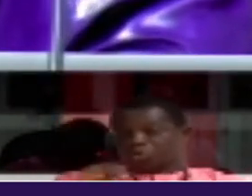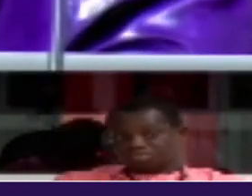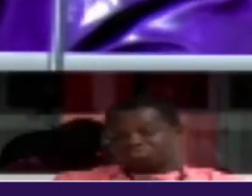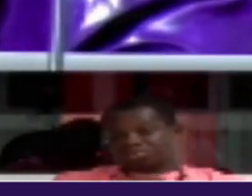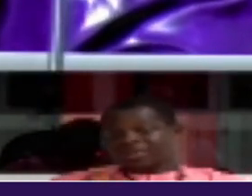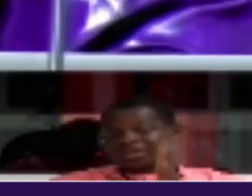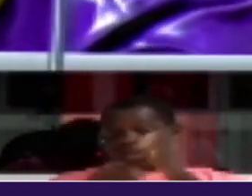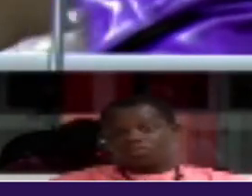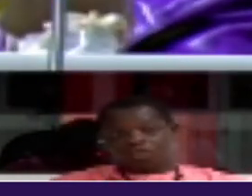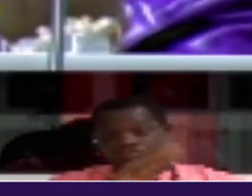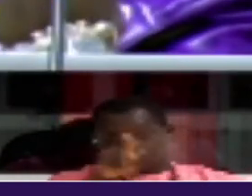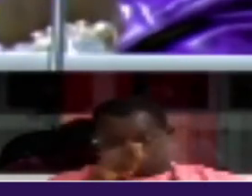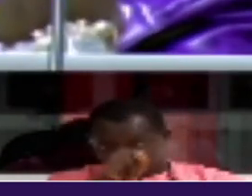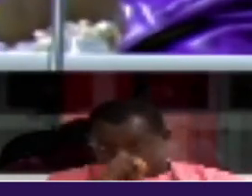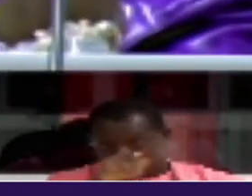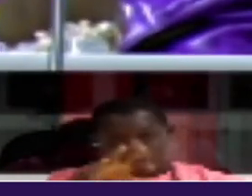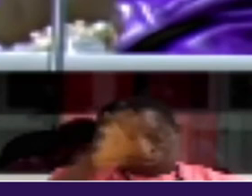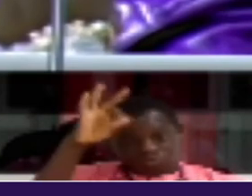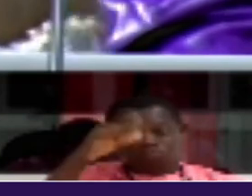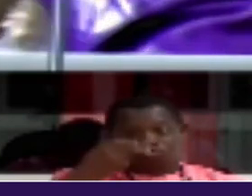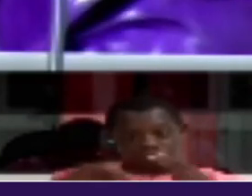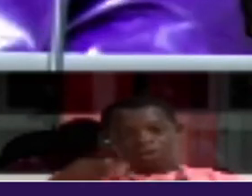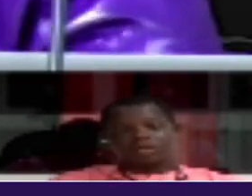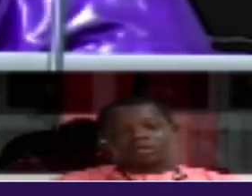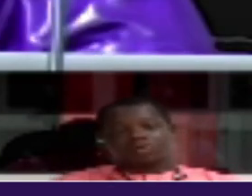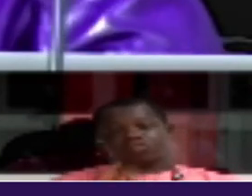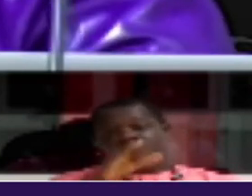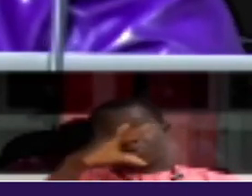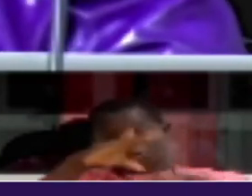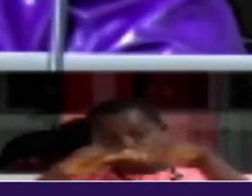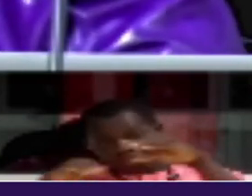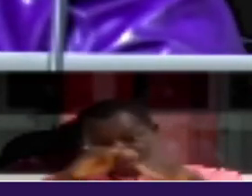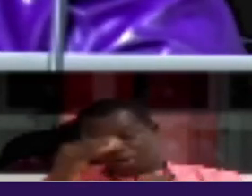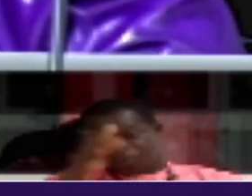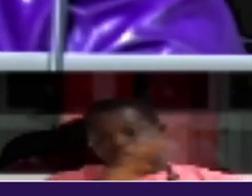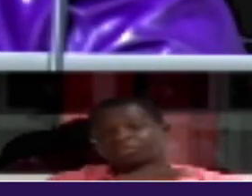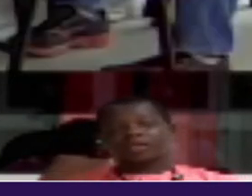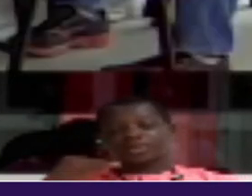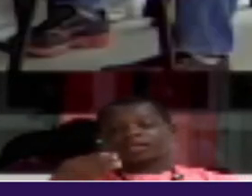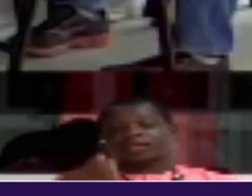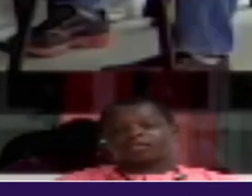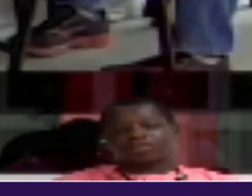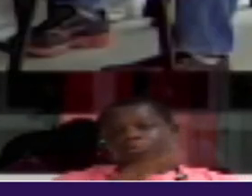story because you want to extricate yourself from the killing. I'm not trying to extricate myself from this killing, sir.